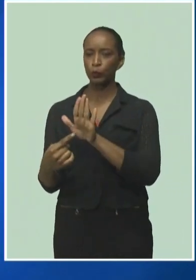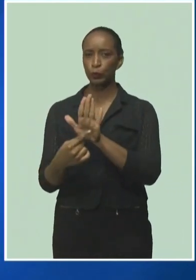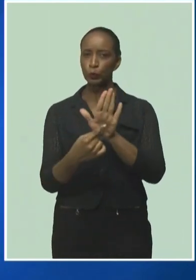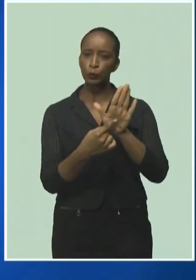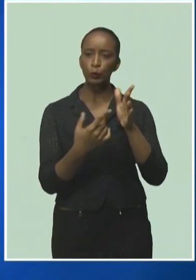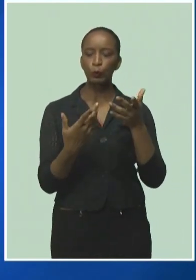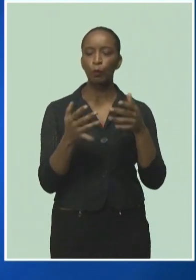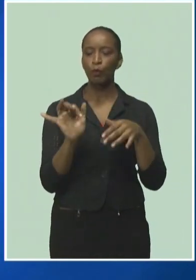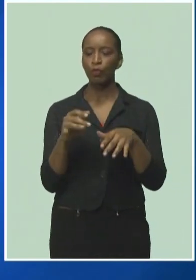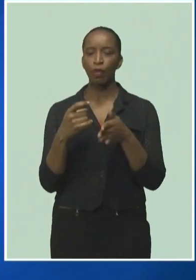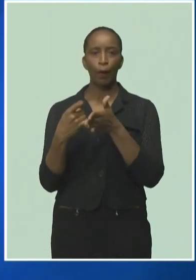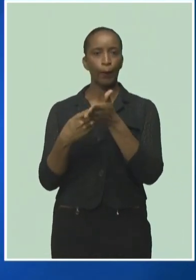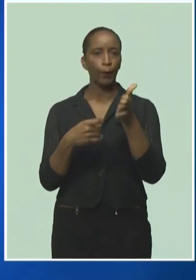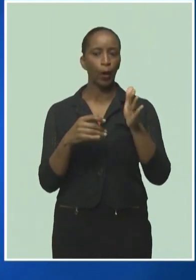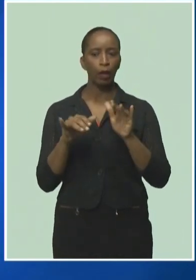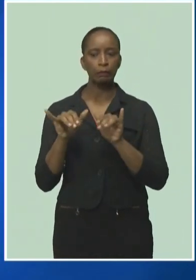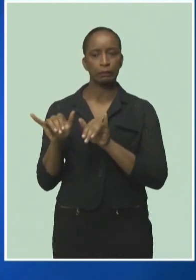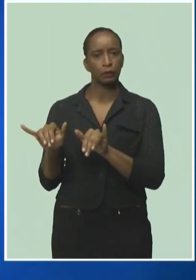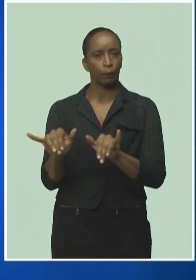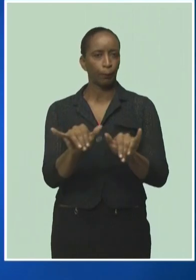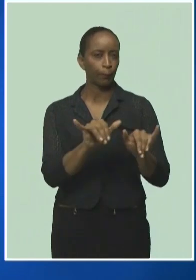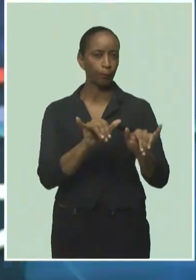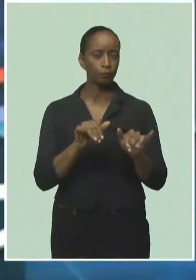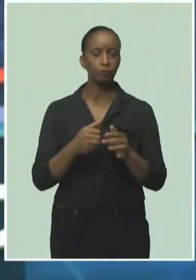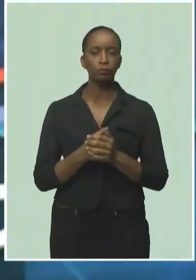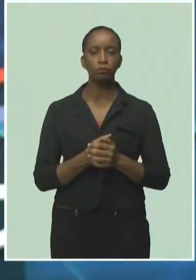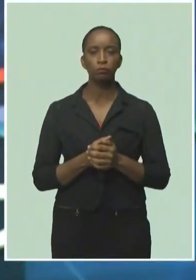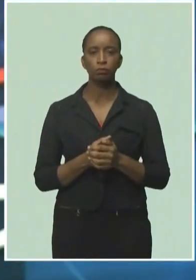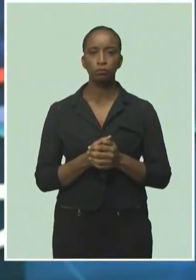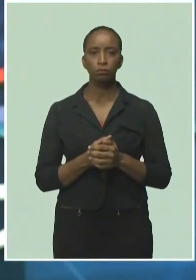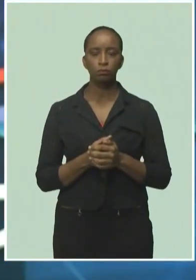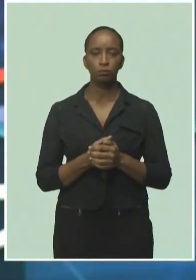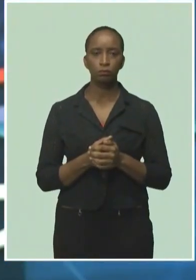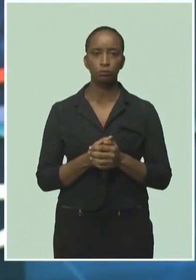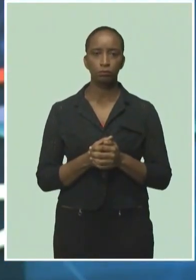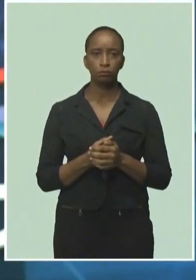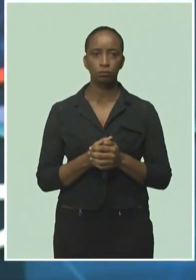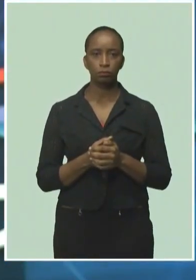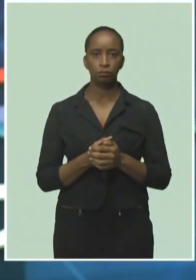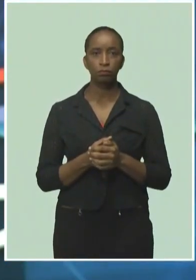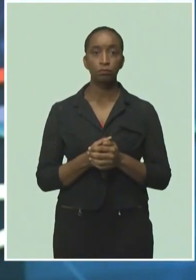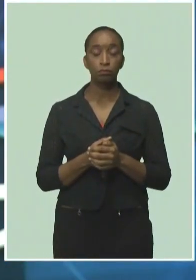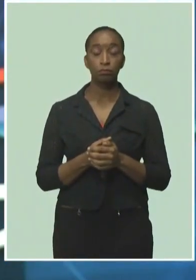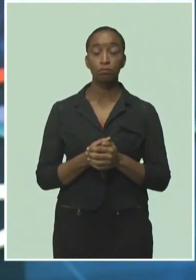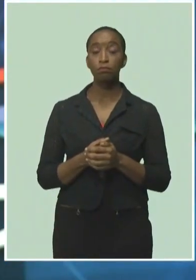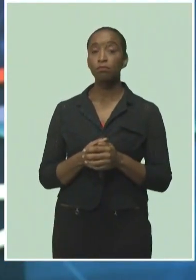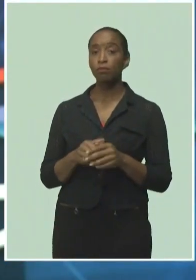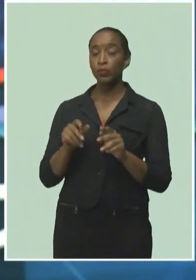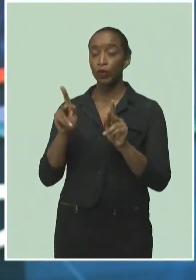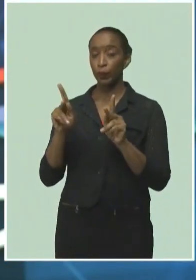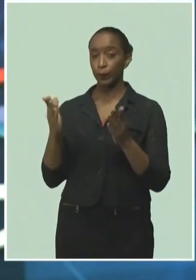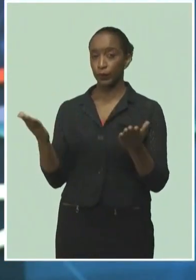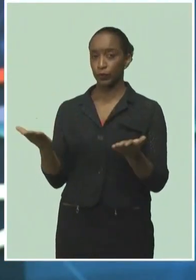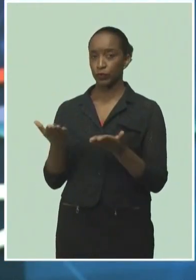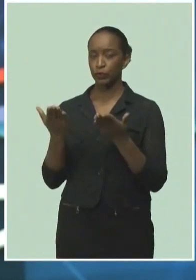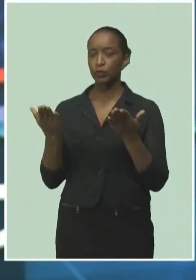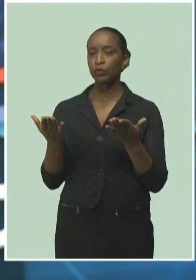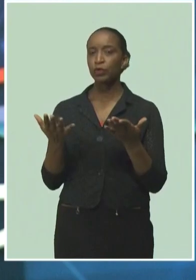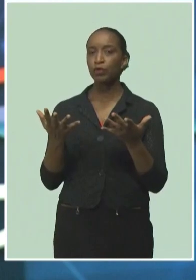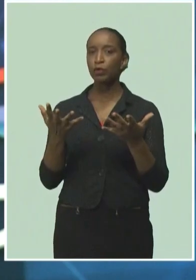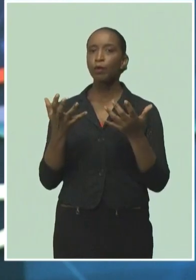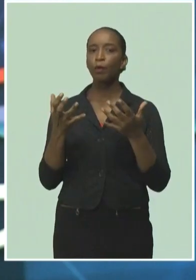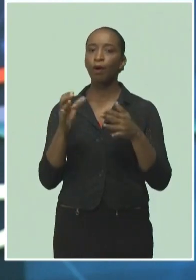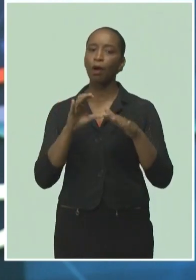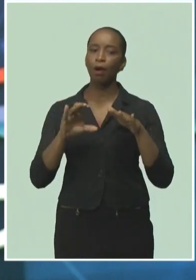a standard cost across as well. A local mixologist has his eyes fixed on the regional and